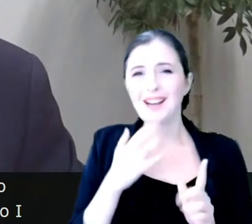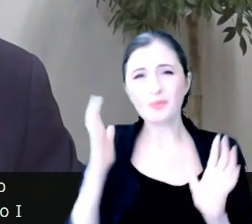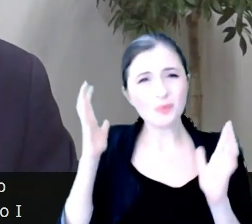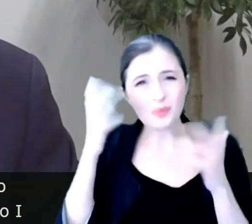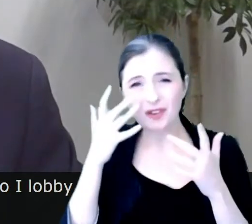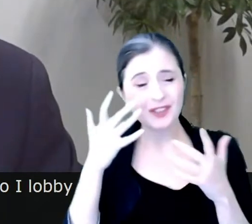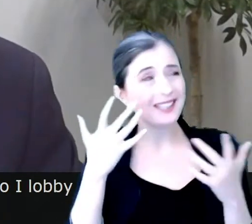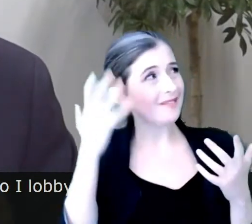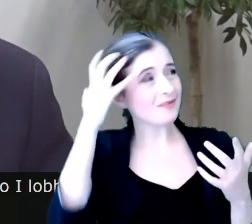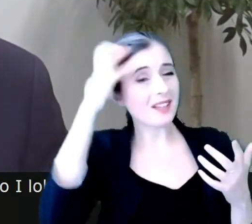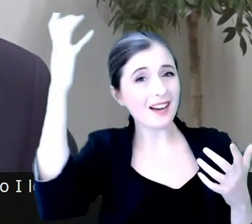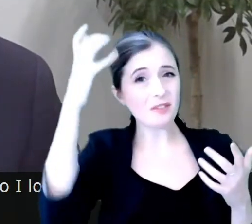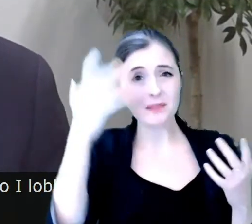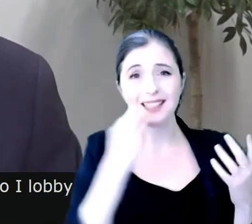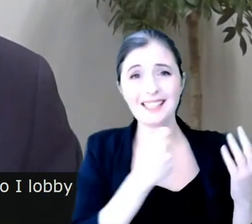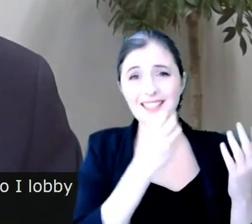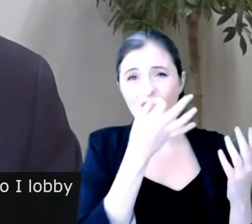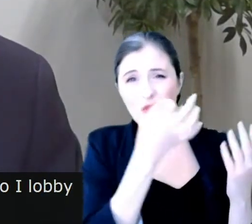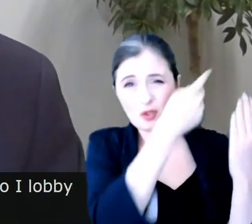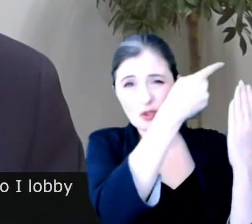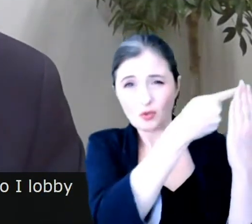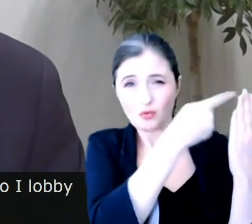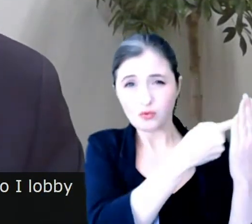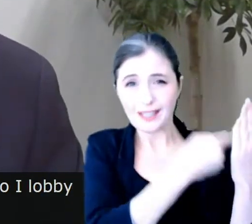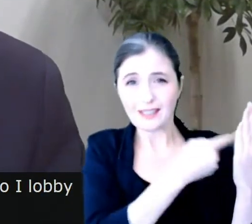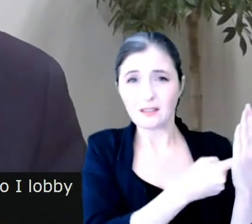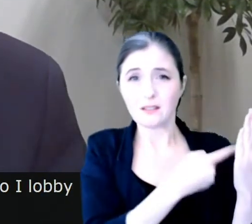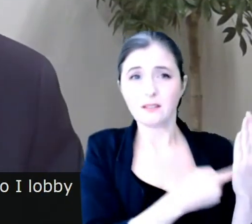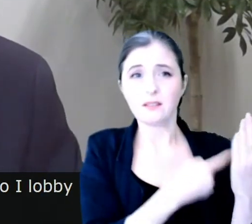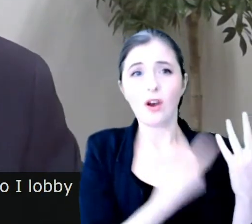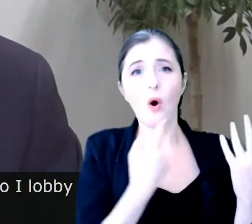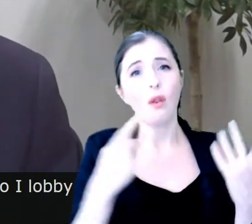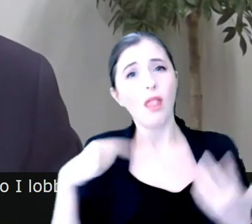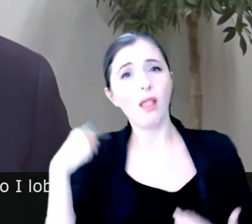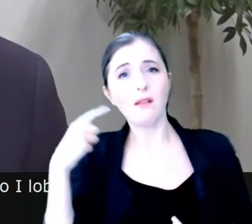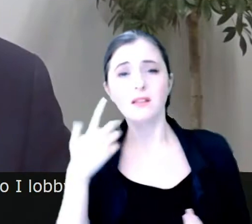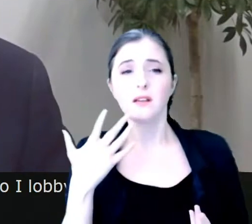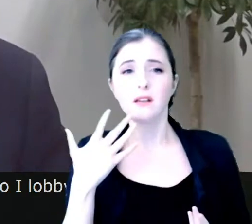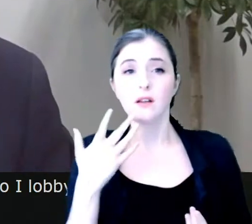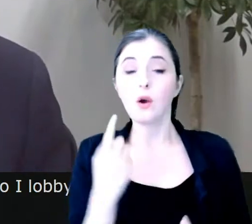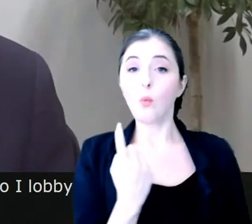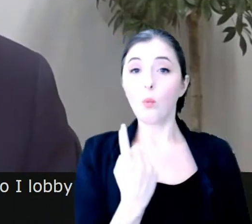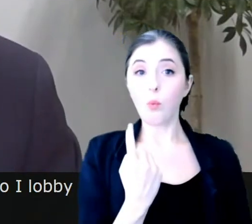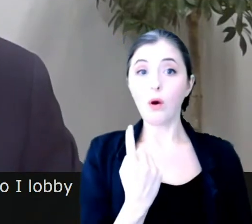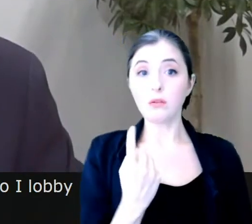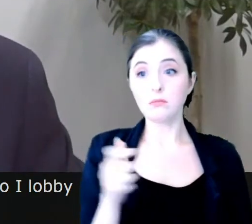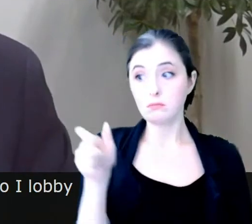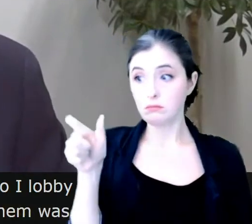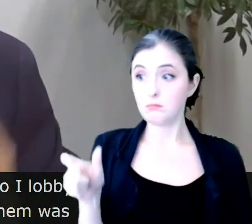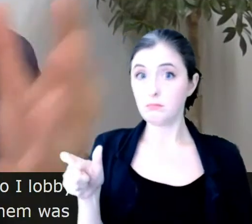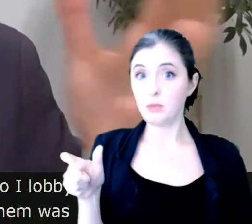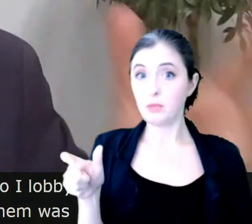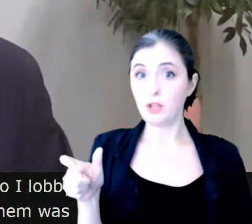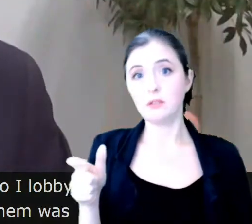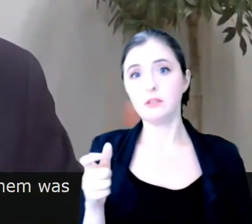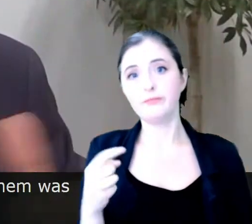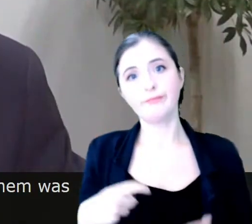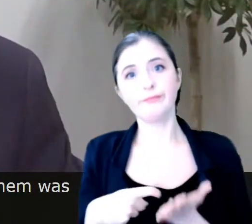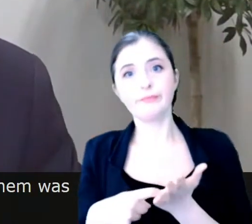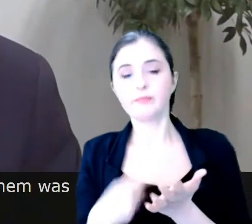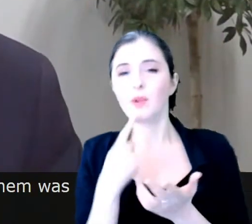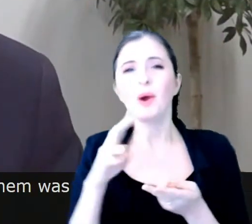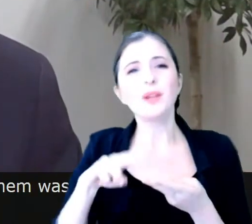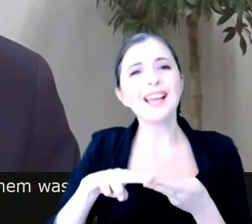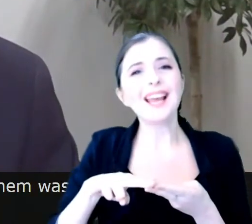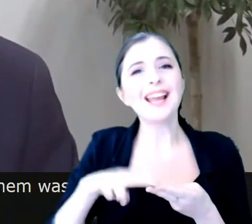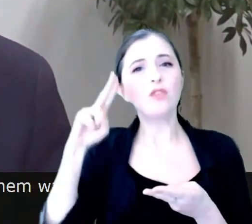stringent conditions on London. One of them was referred to by a previous Assembly member, increasing the congestion charge